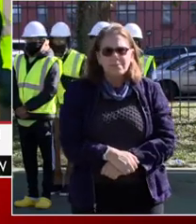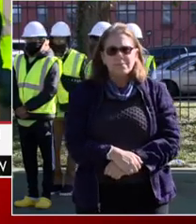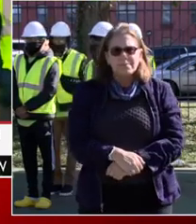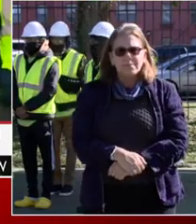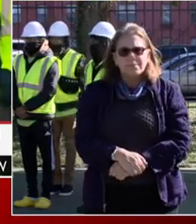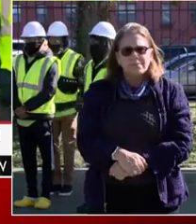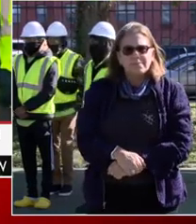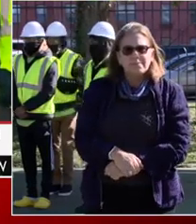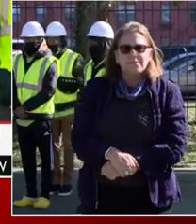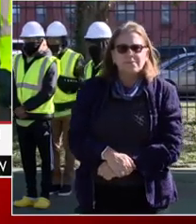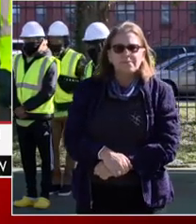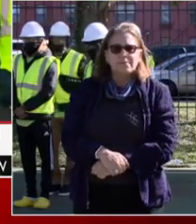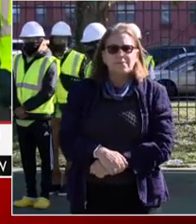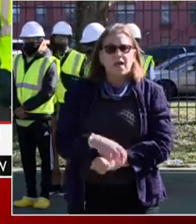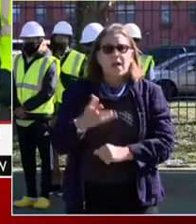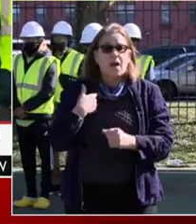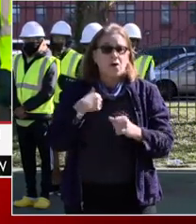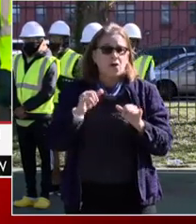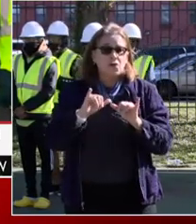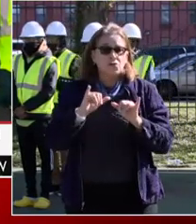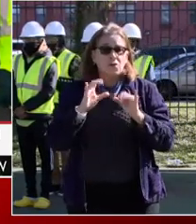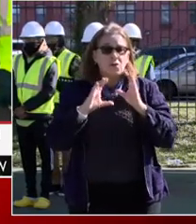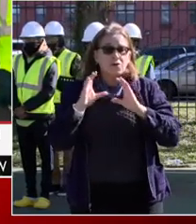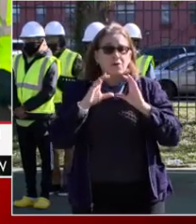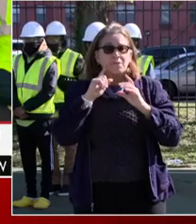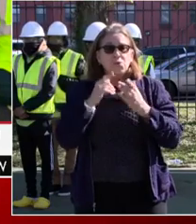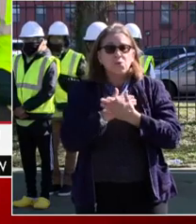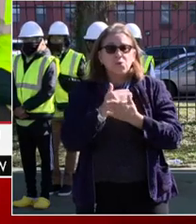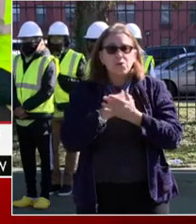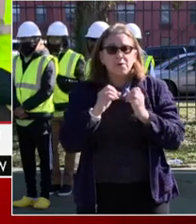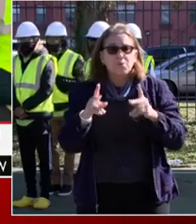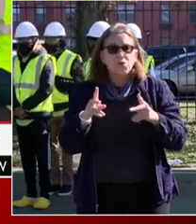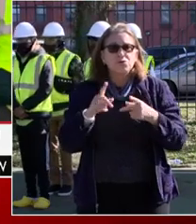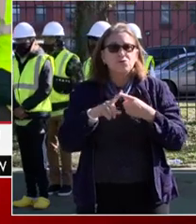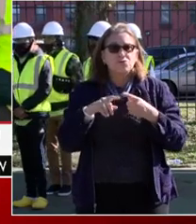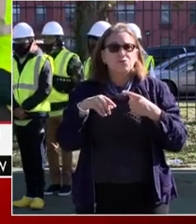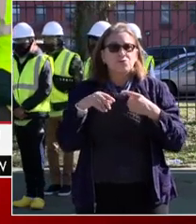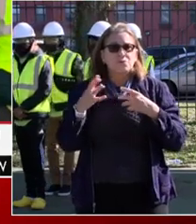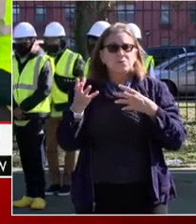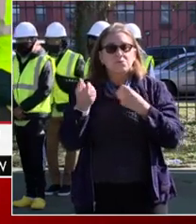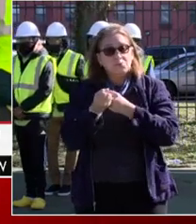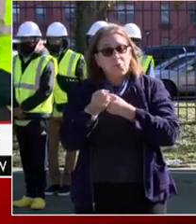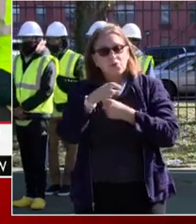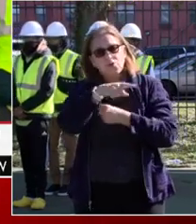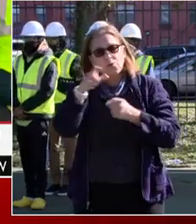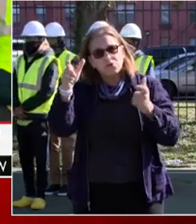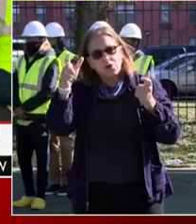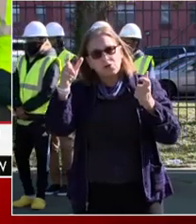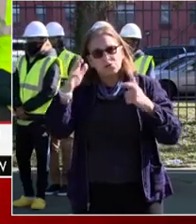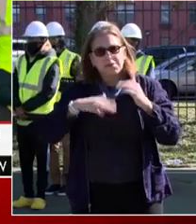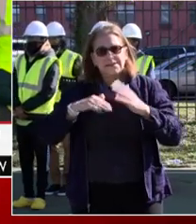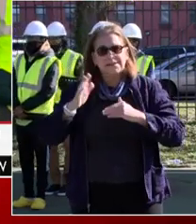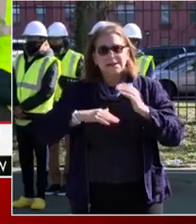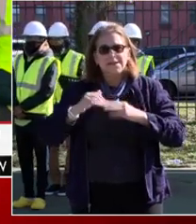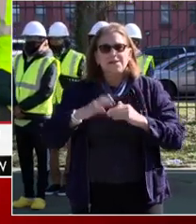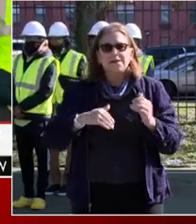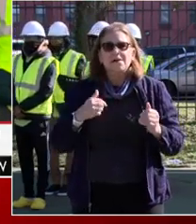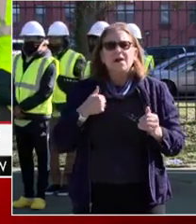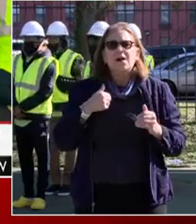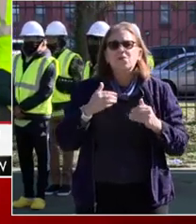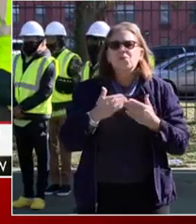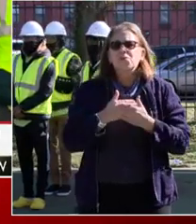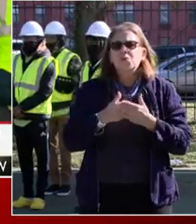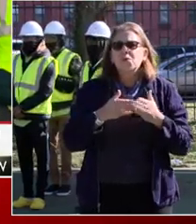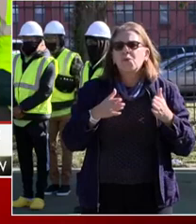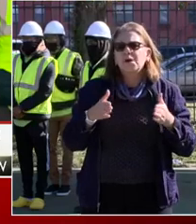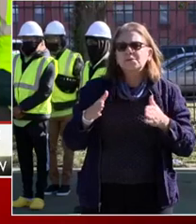A school building that we just built in Ward 4 meets those criteria. So we're always looking for ways. Now, in terms of other large